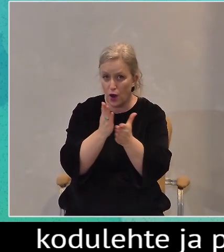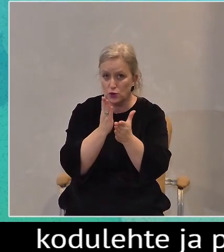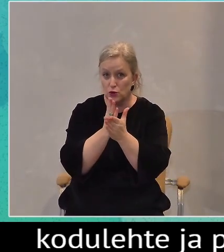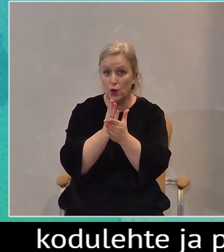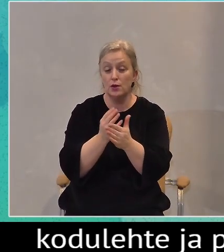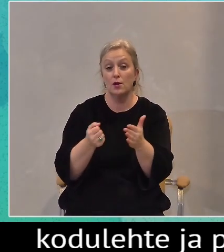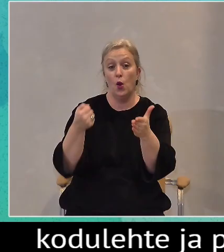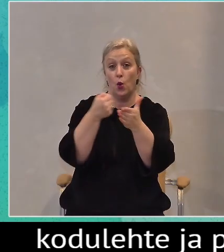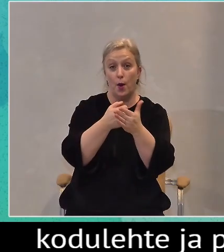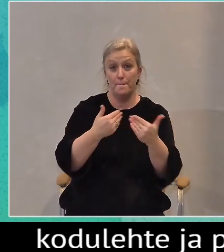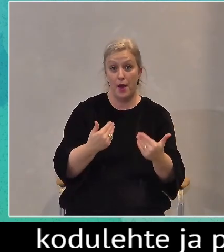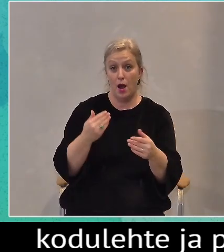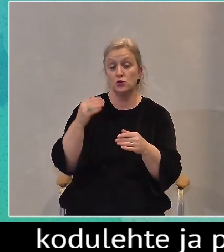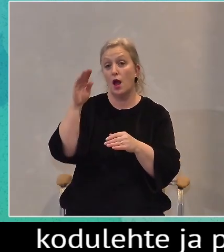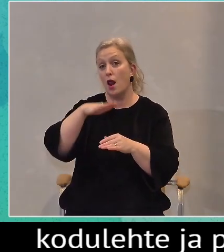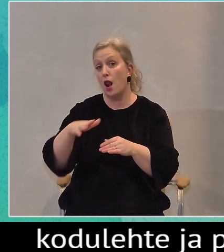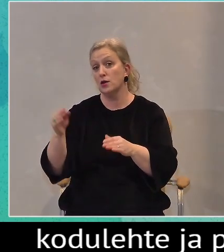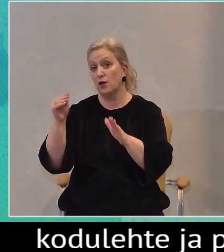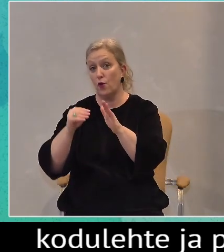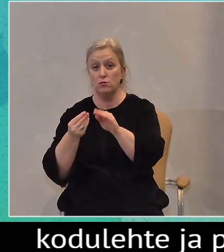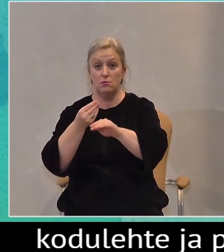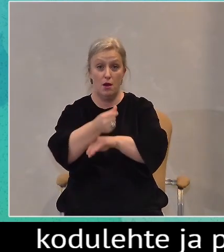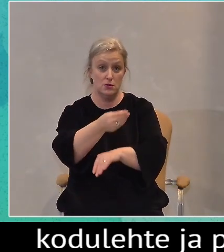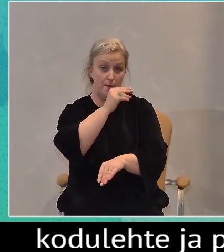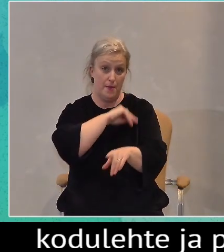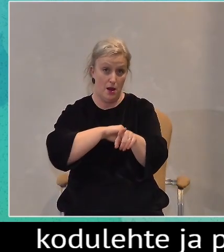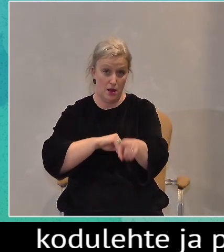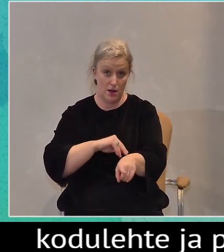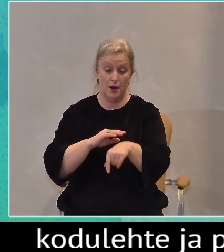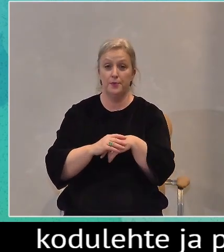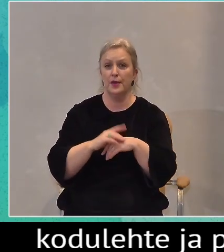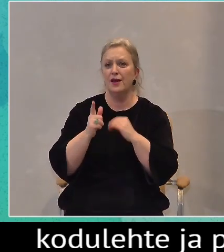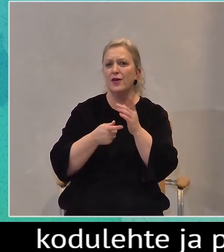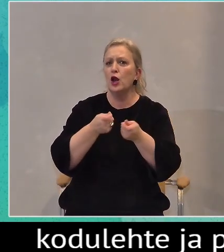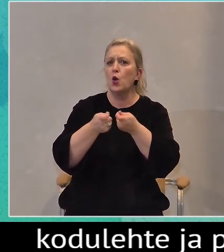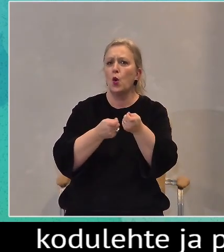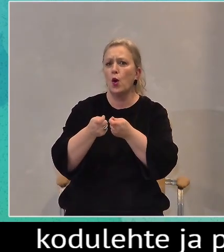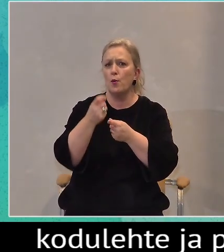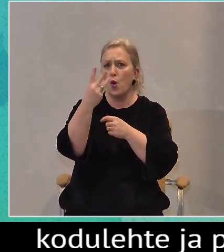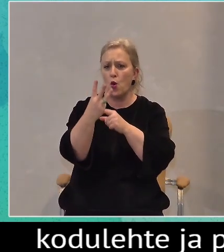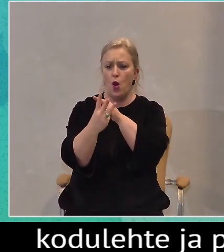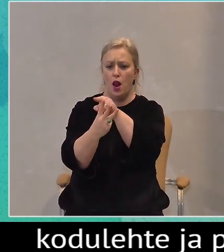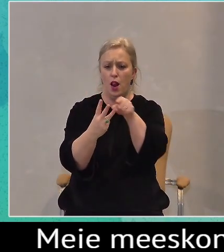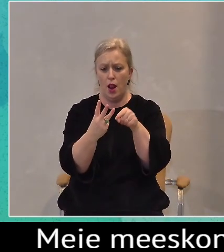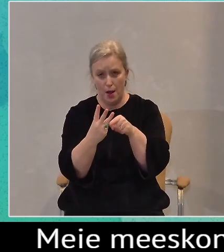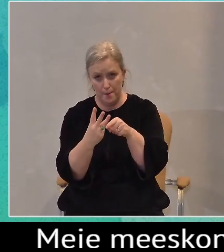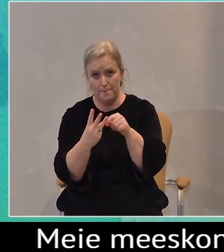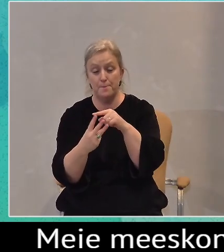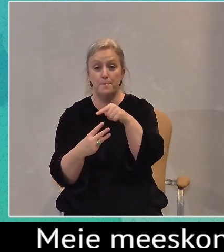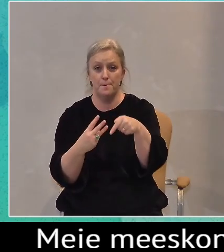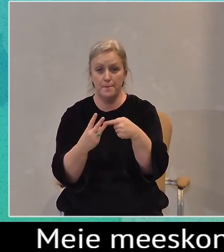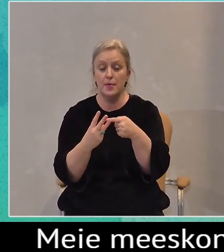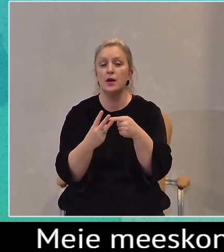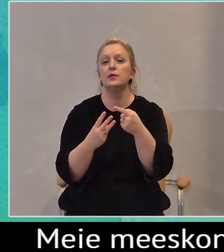Andra Adusoo. Her position has been funded by the Children's Foundation to this point. And we have